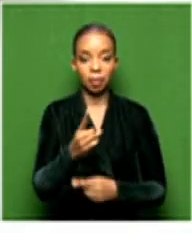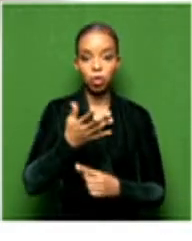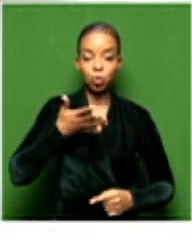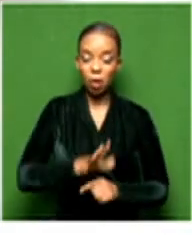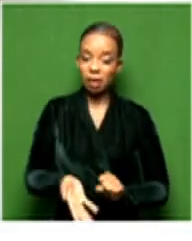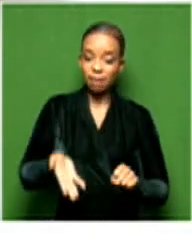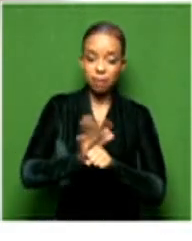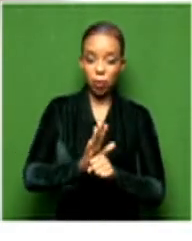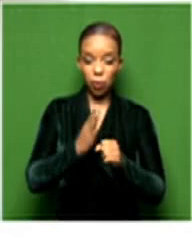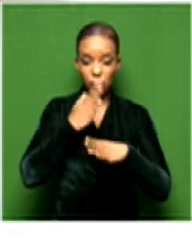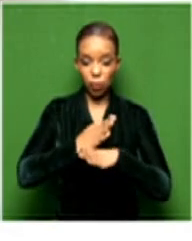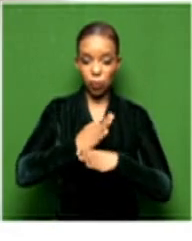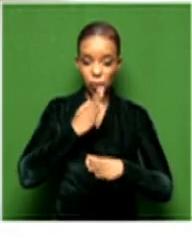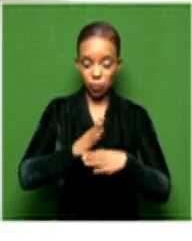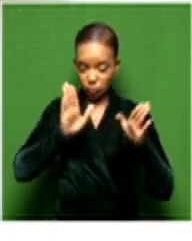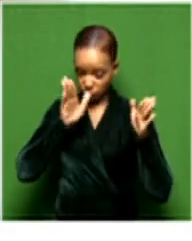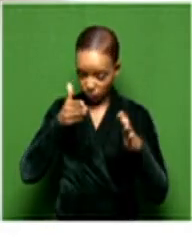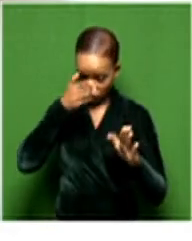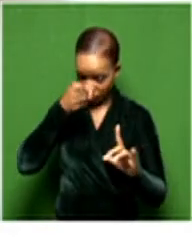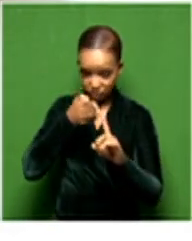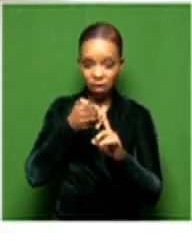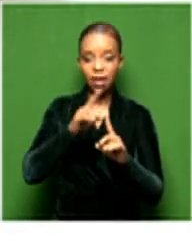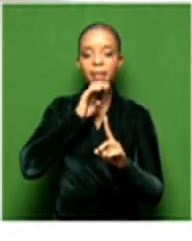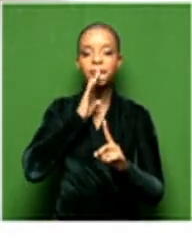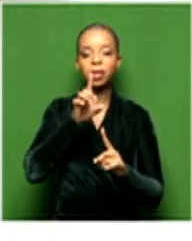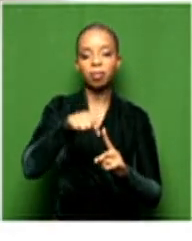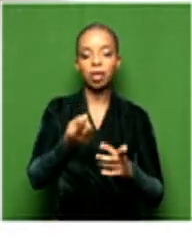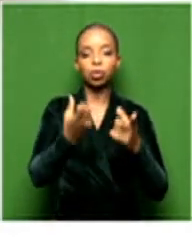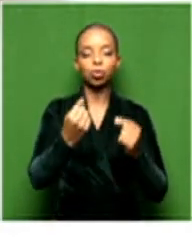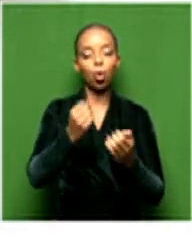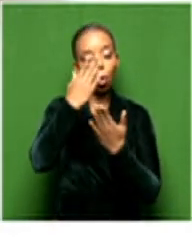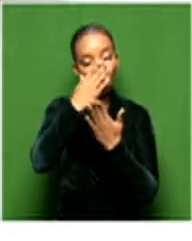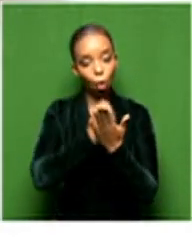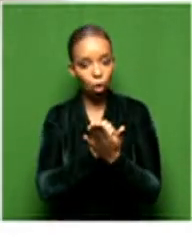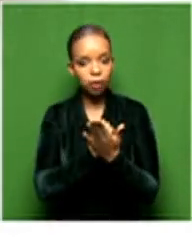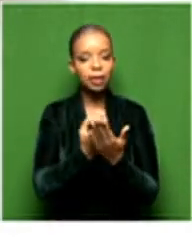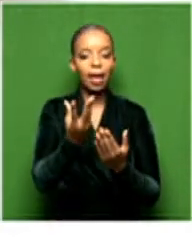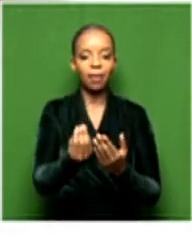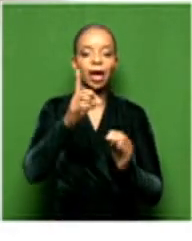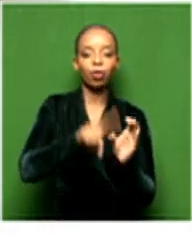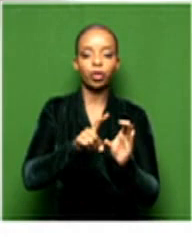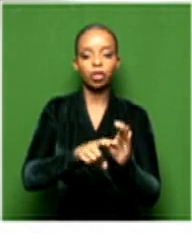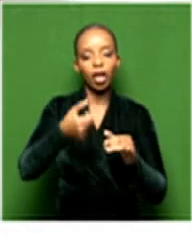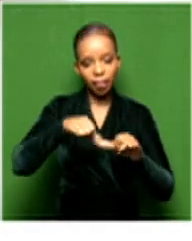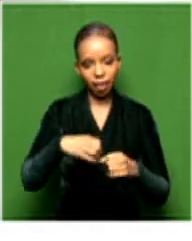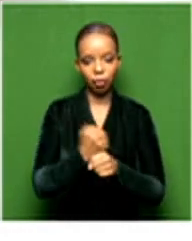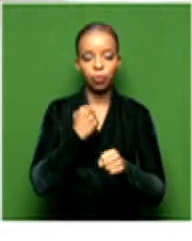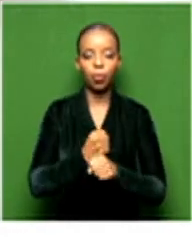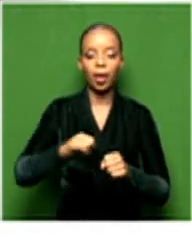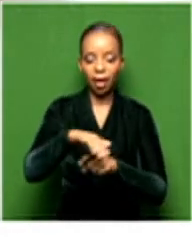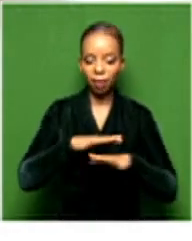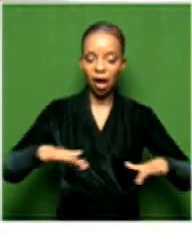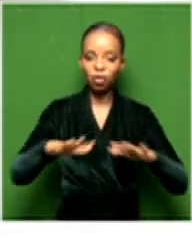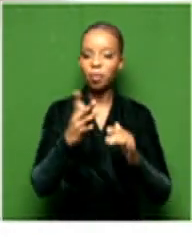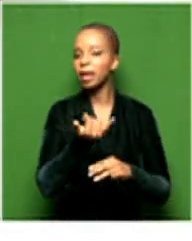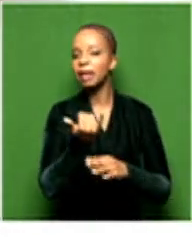career out of this, we would recommend that you do an accredited course. For instance, then you can work in environments like the mining